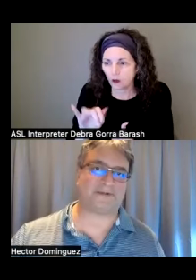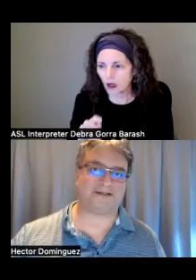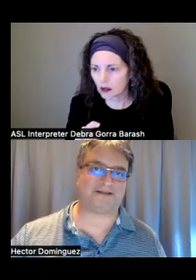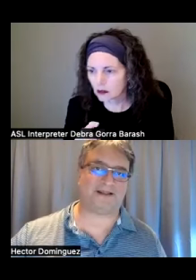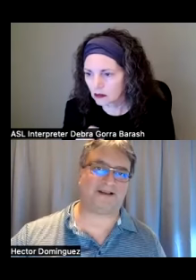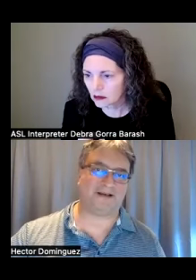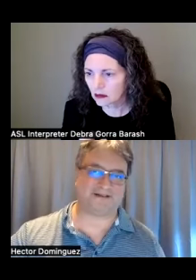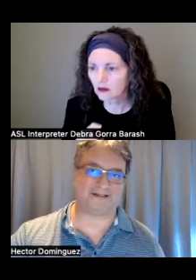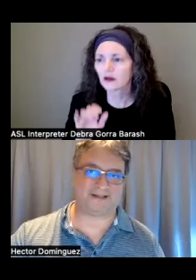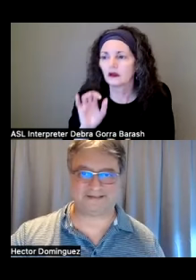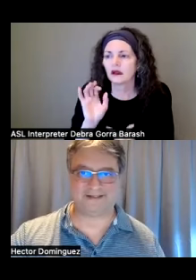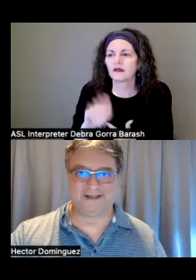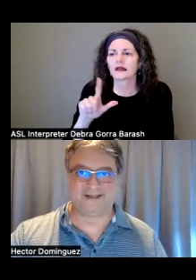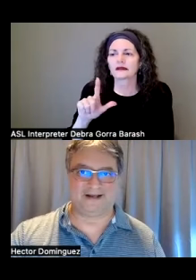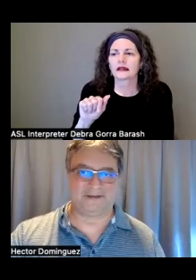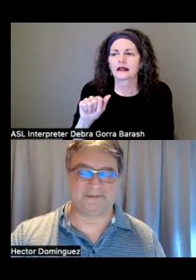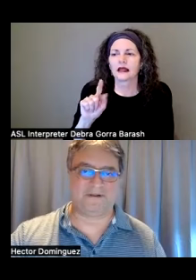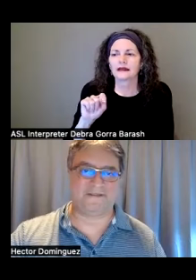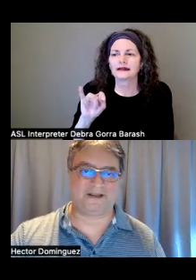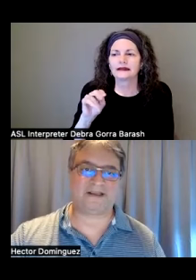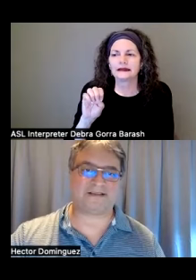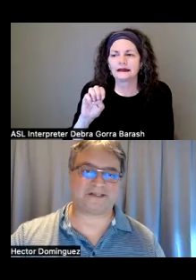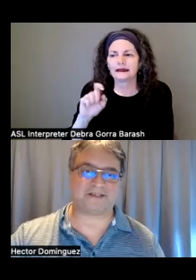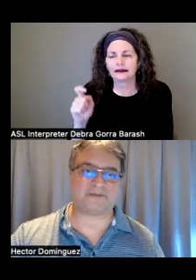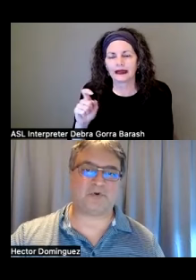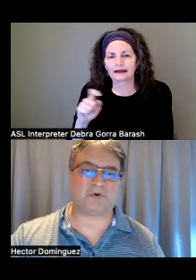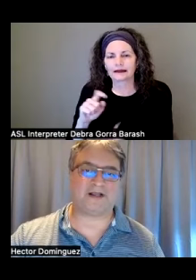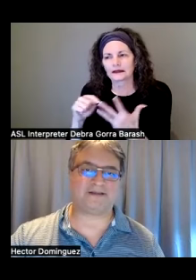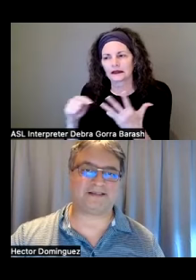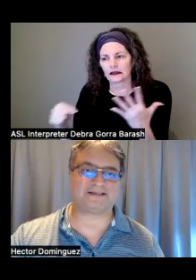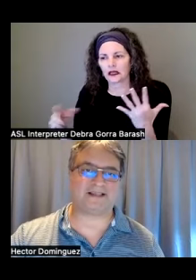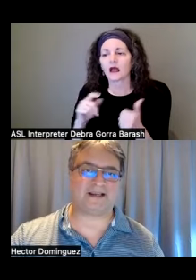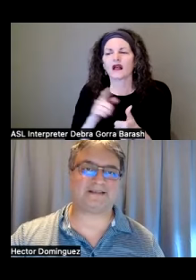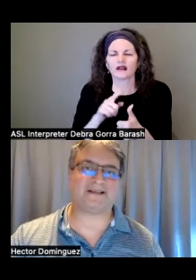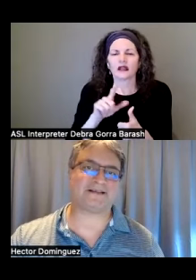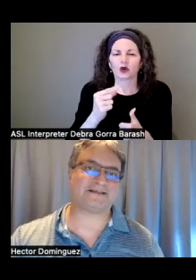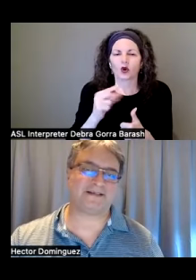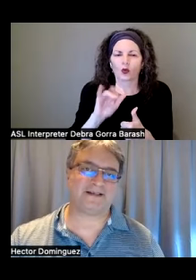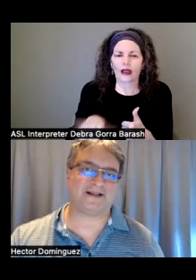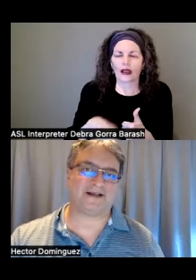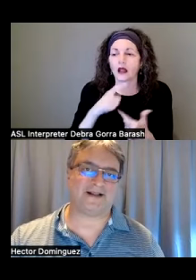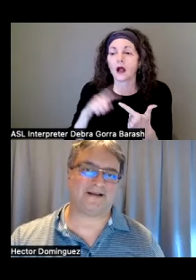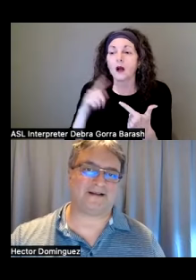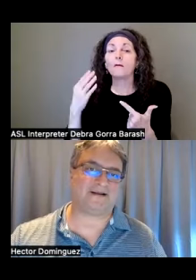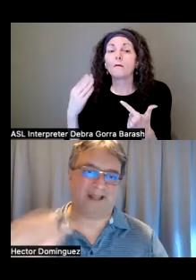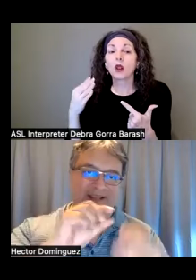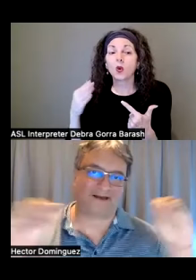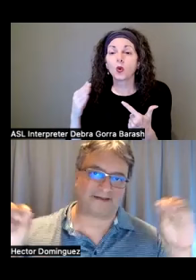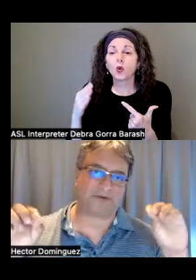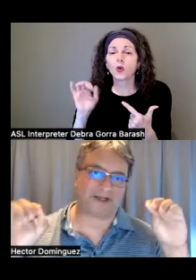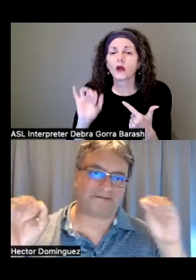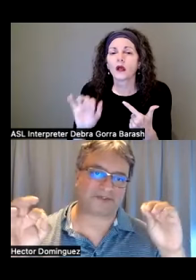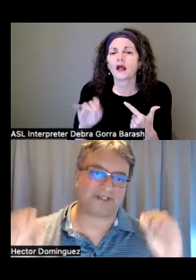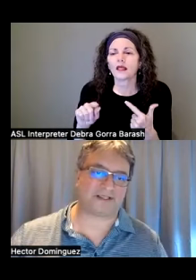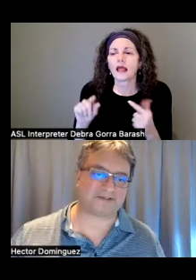are celebrating the Latinx Month and Heritage. The blue one is the Latinx layer